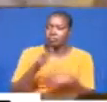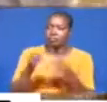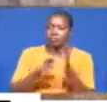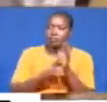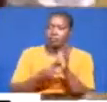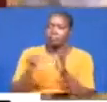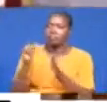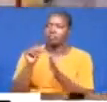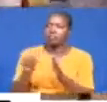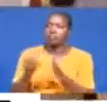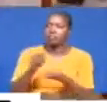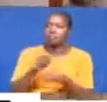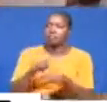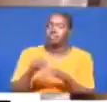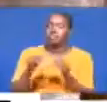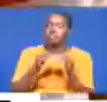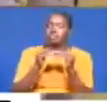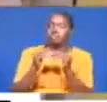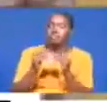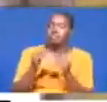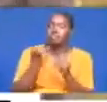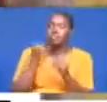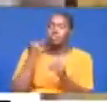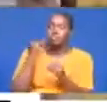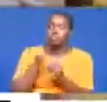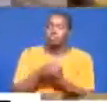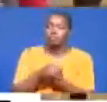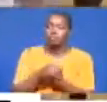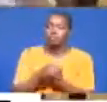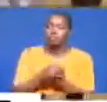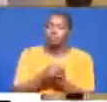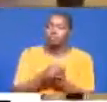the region at the national set for Nakuru.